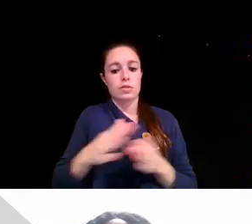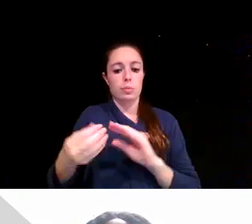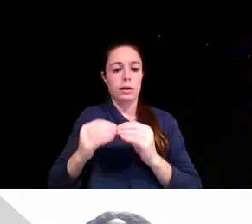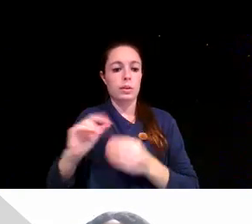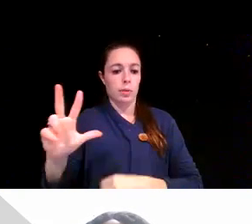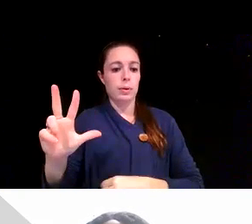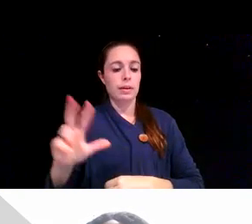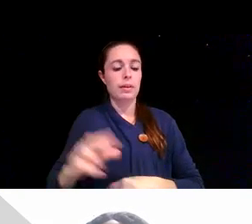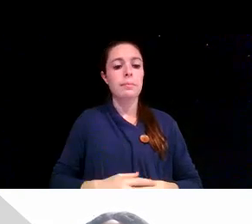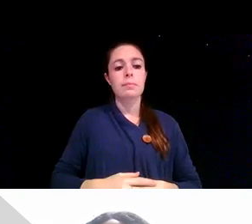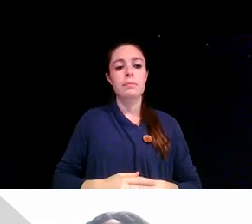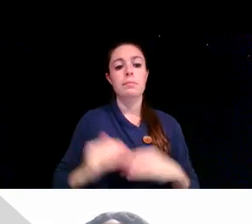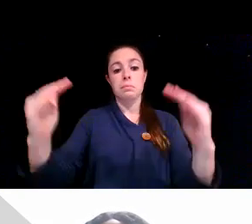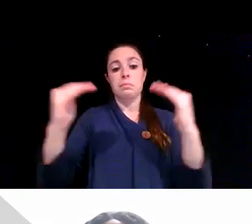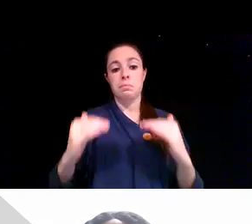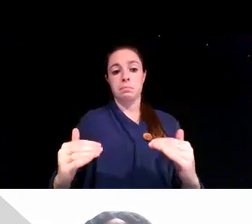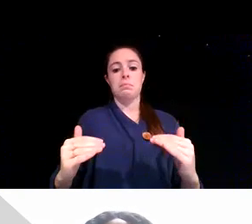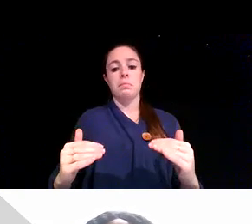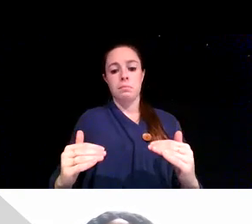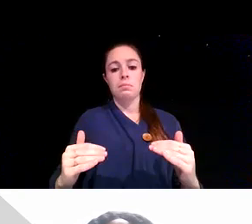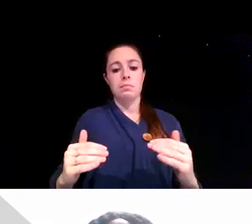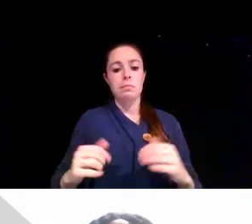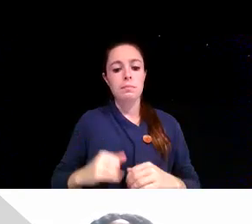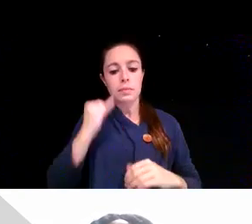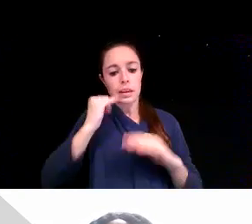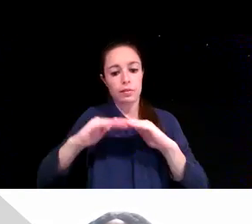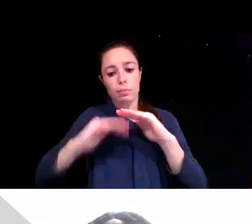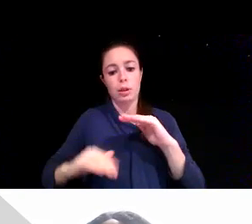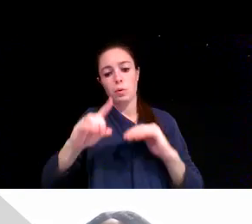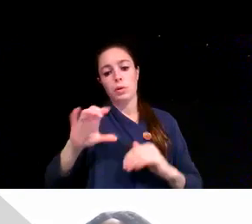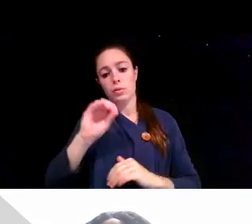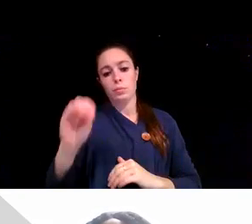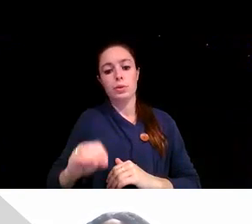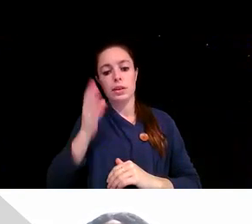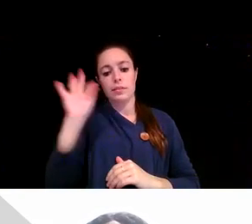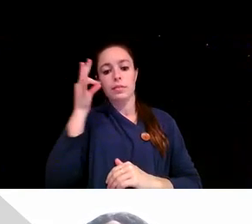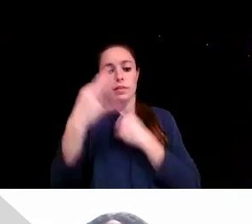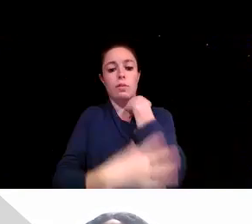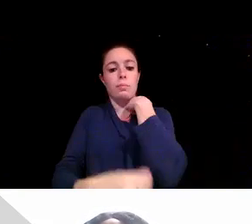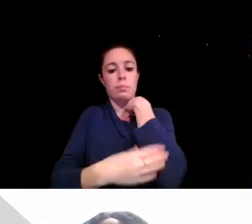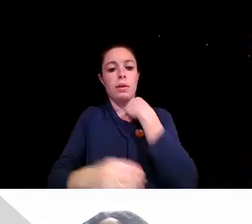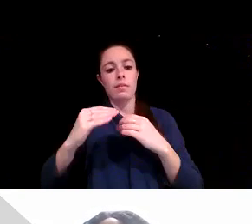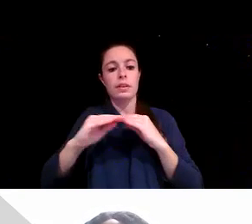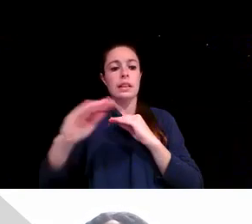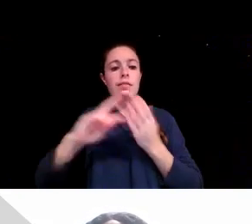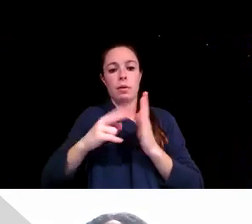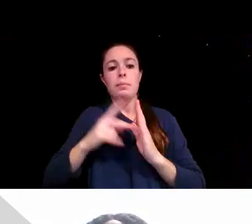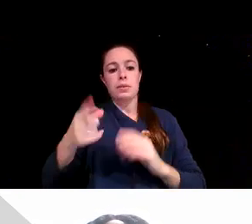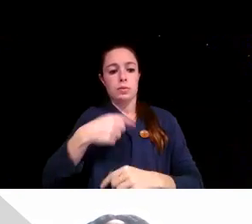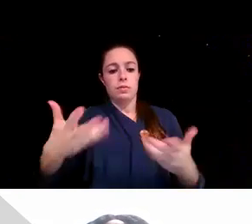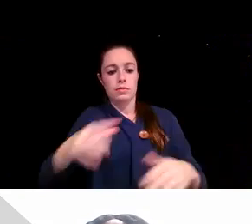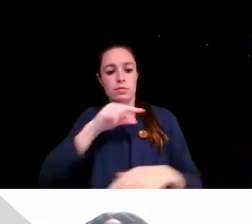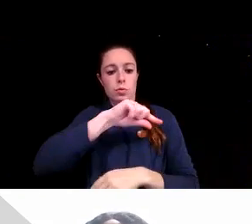Below 100% of the federal poverty level would qualify you for Essential Plan 4. And again,